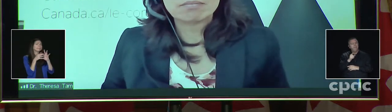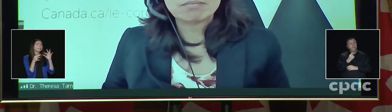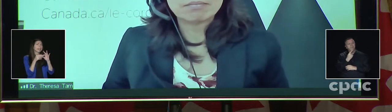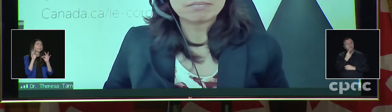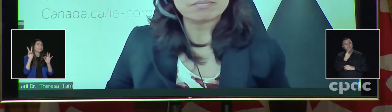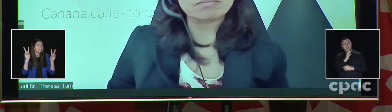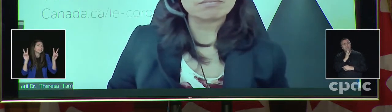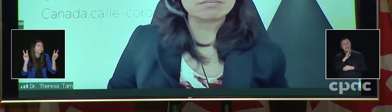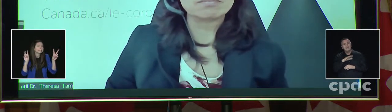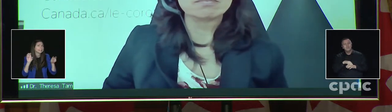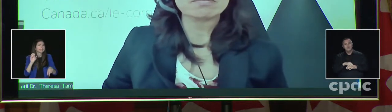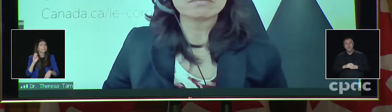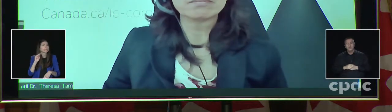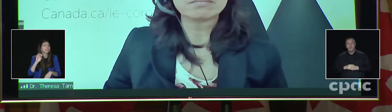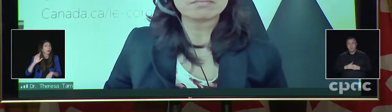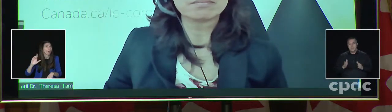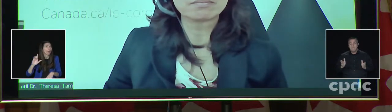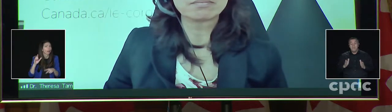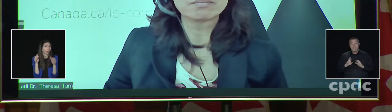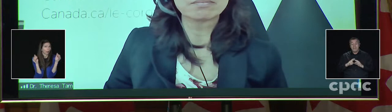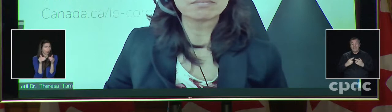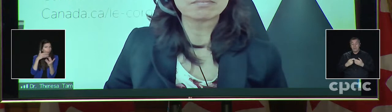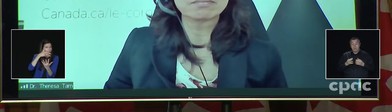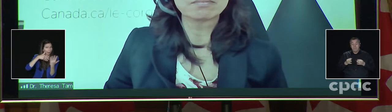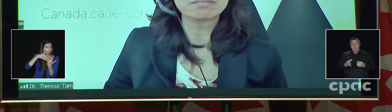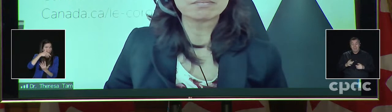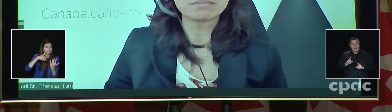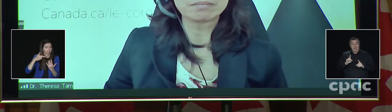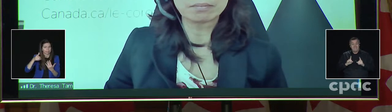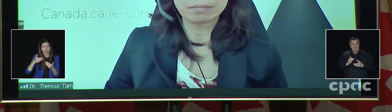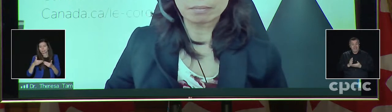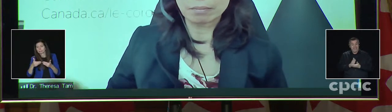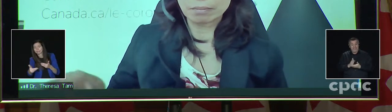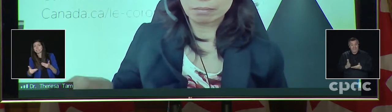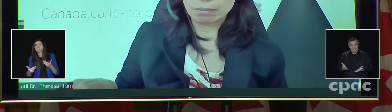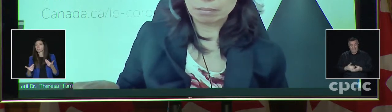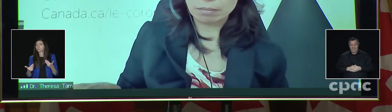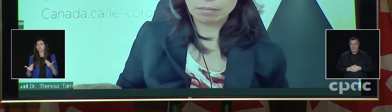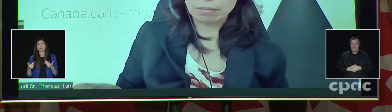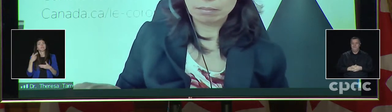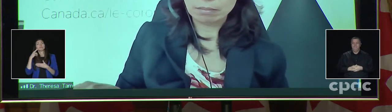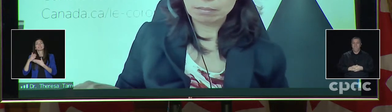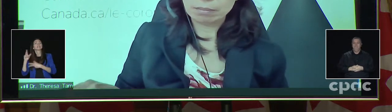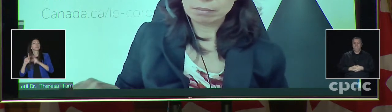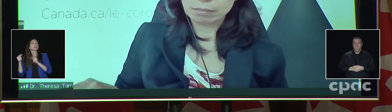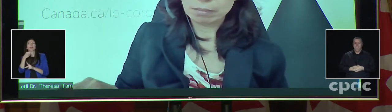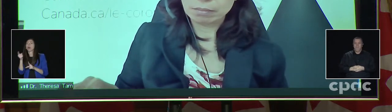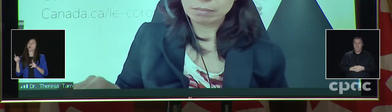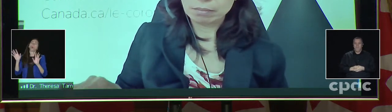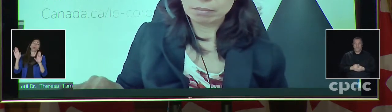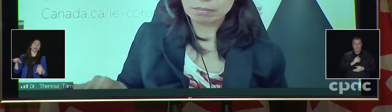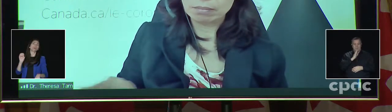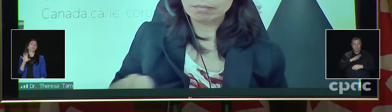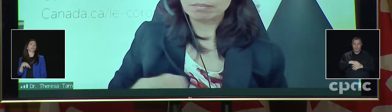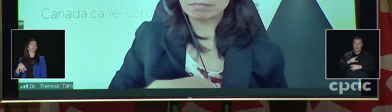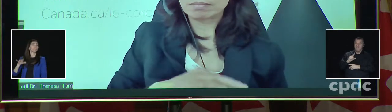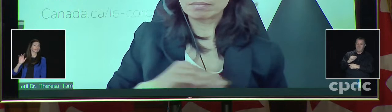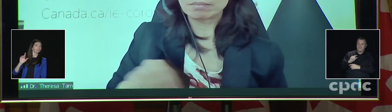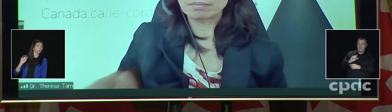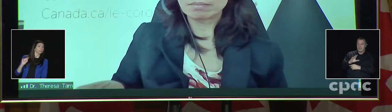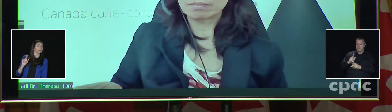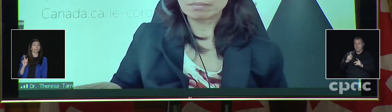the holidays. People should go small. I heard reference to 20, 25 people. Is it kind of